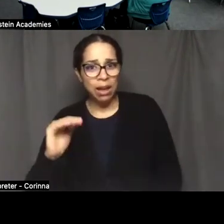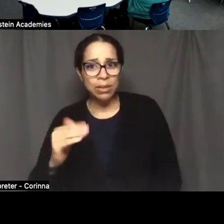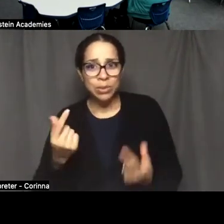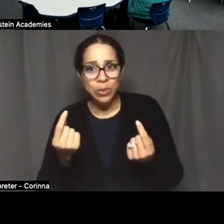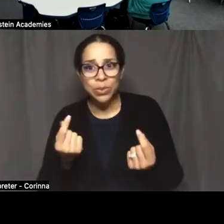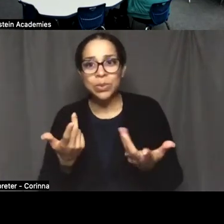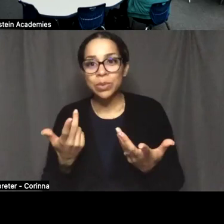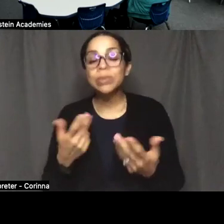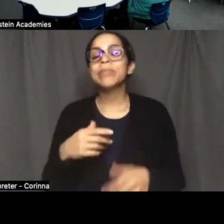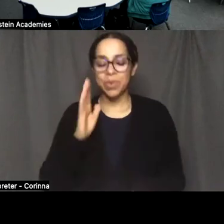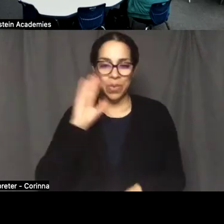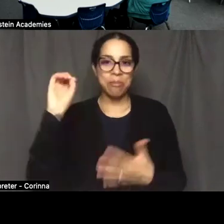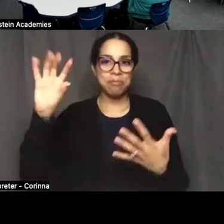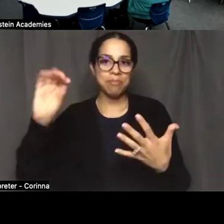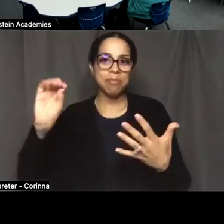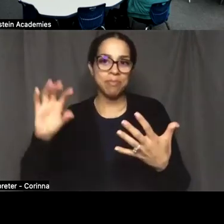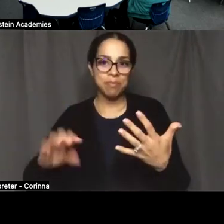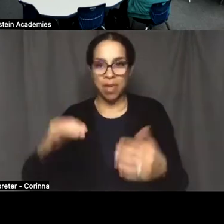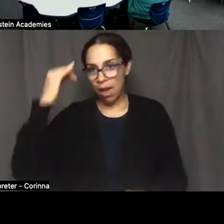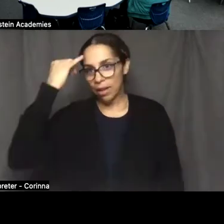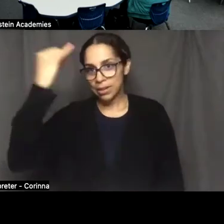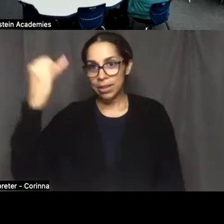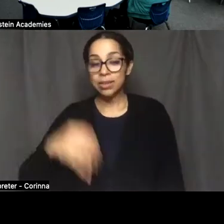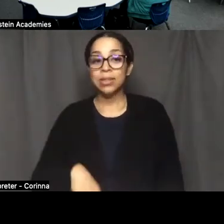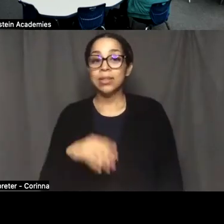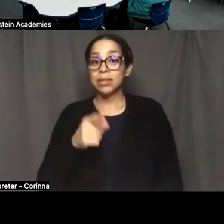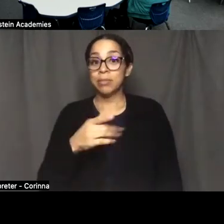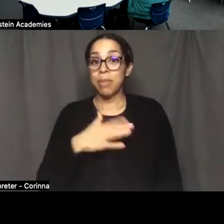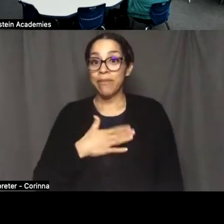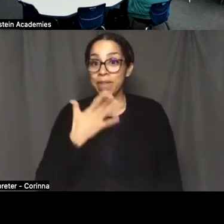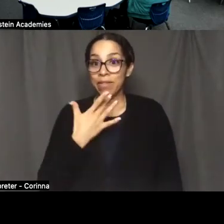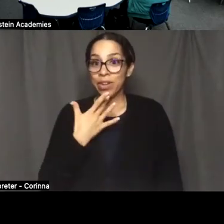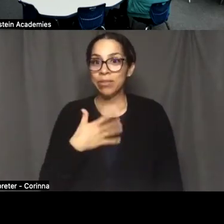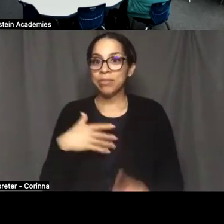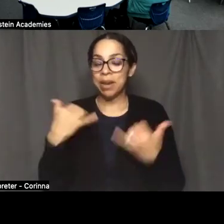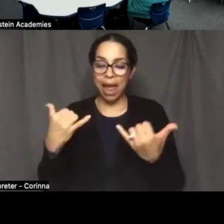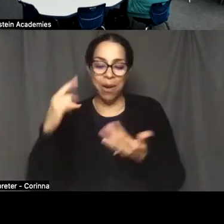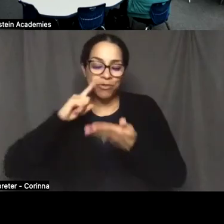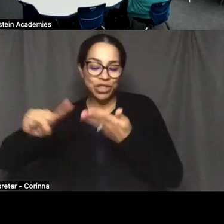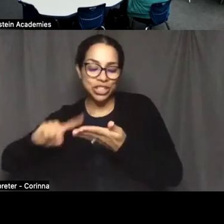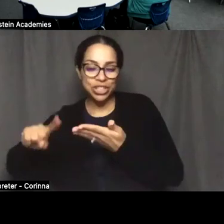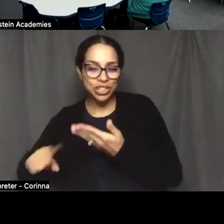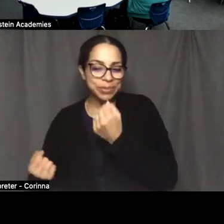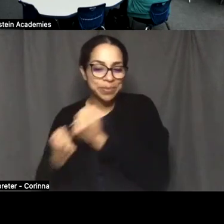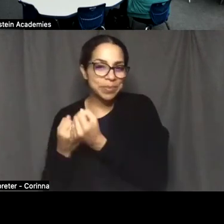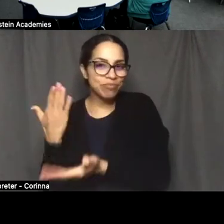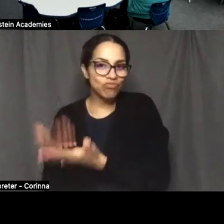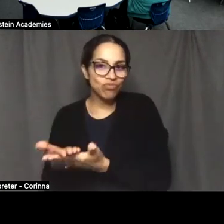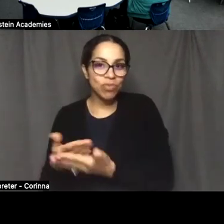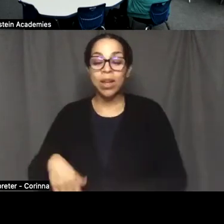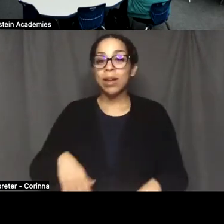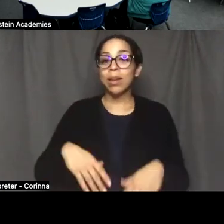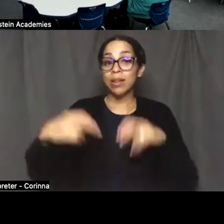ideas. This is my favorite. And now there's research to back it. Reading aloud to your children is